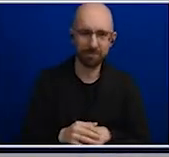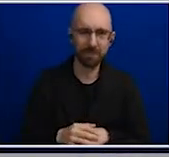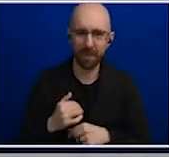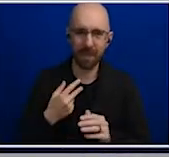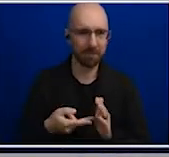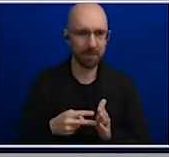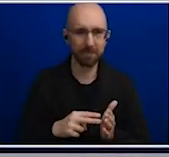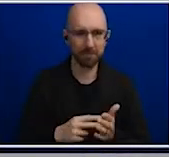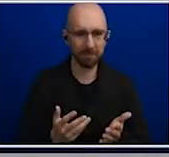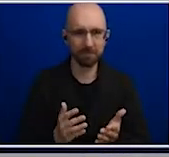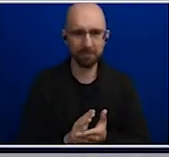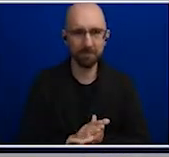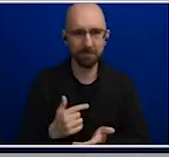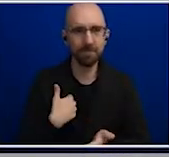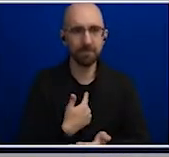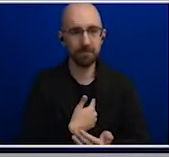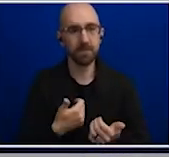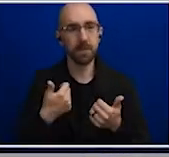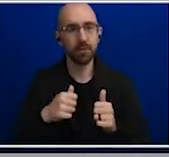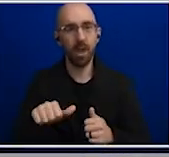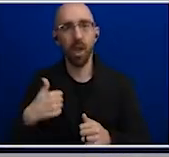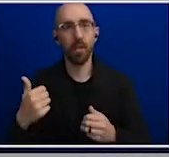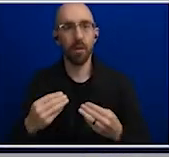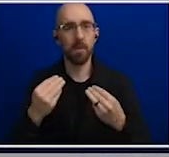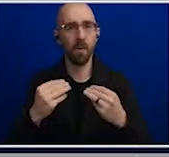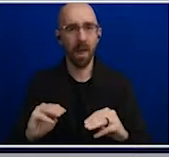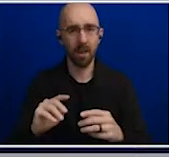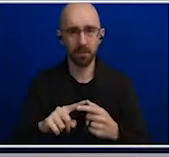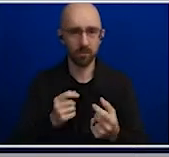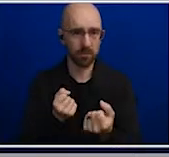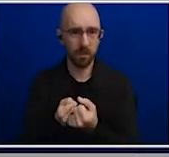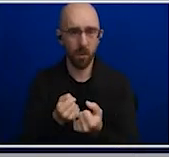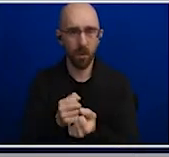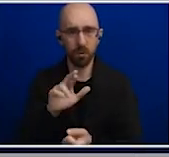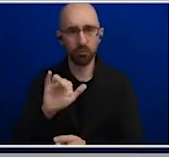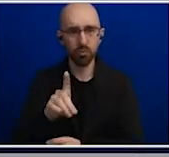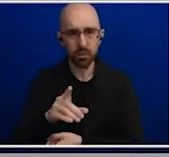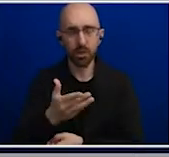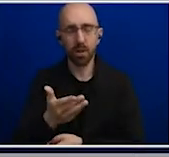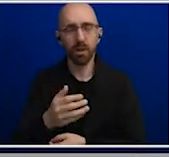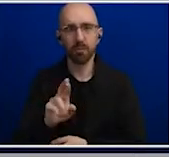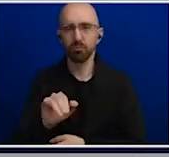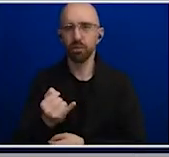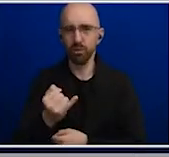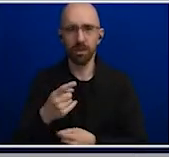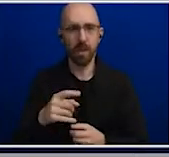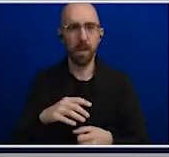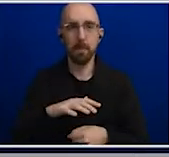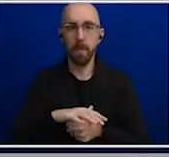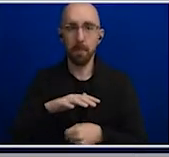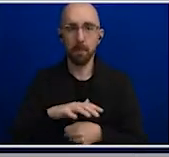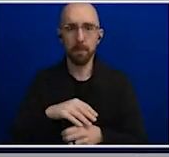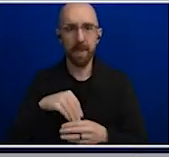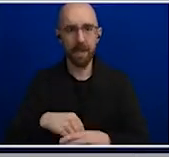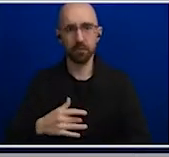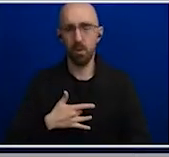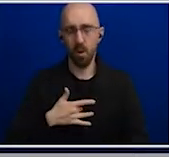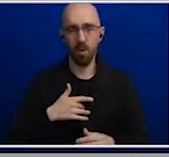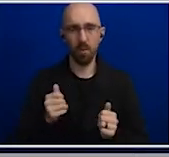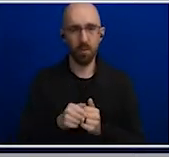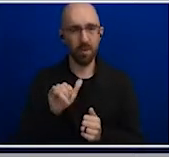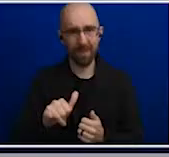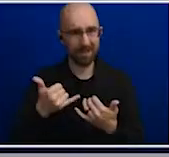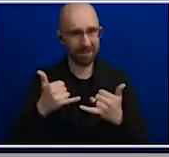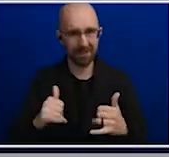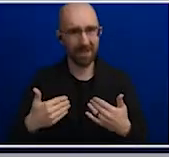We had tried other modalities to support Richard, a pump even in his heart, and with that he was still having